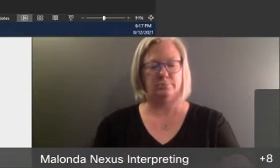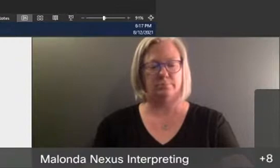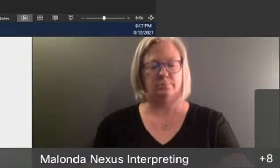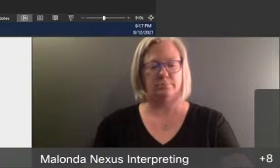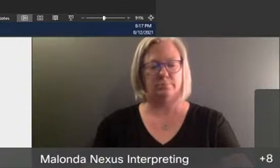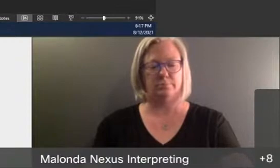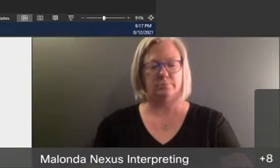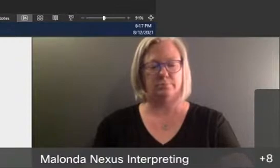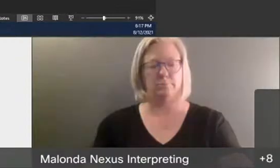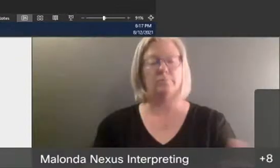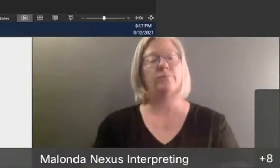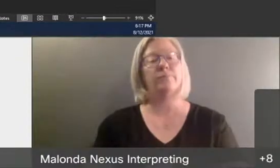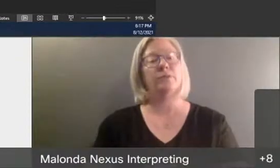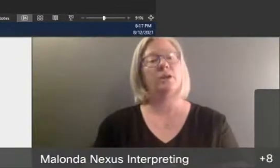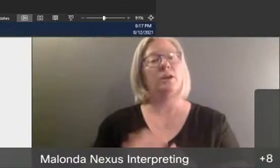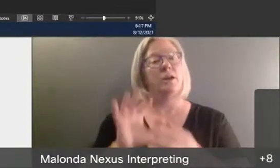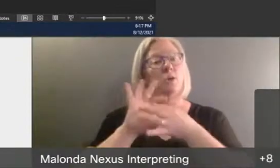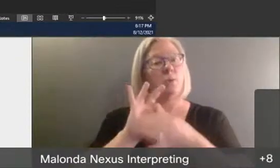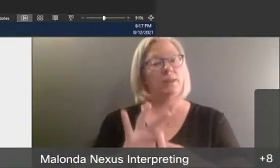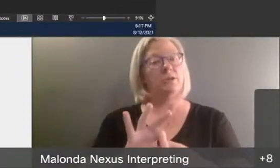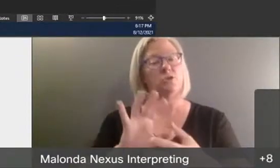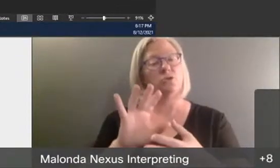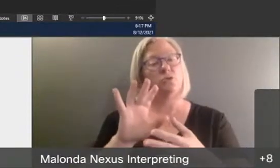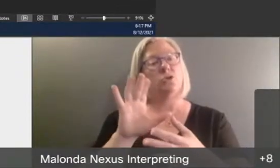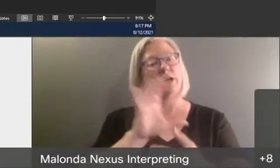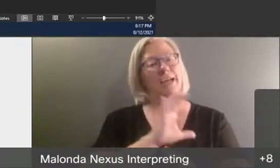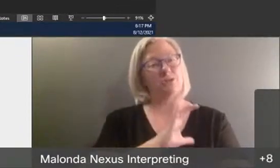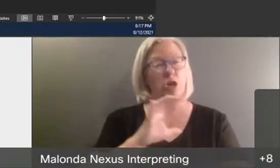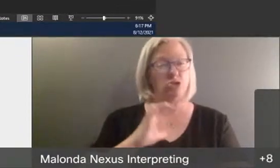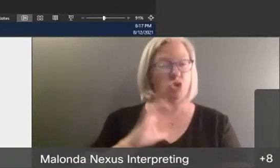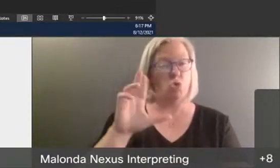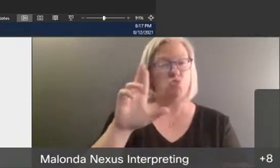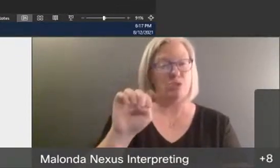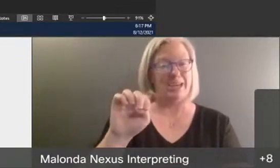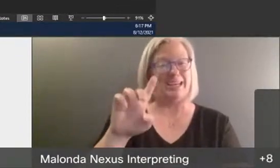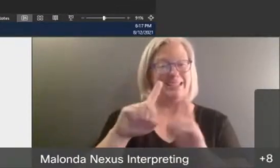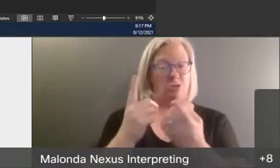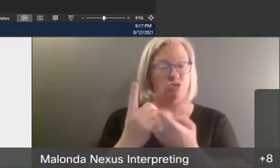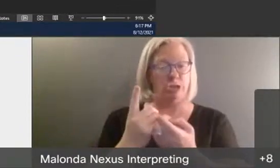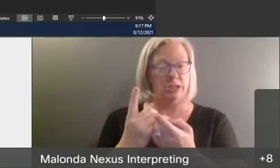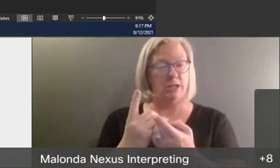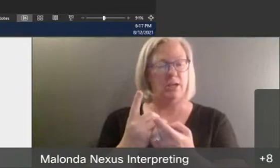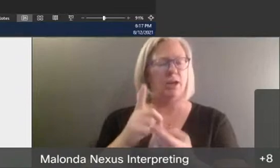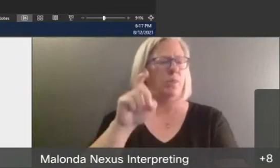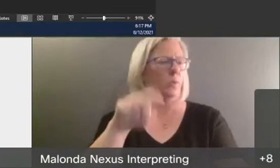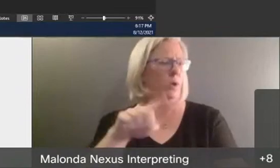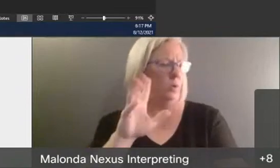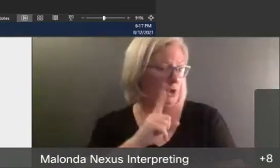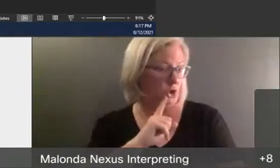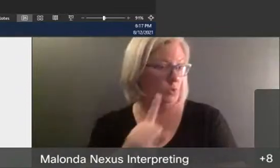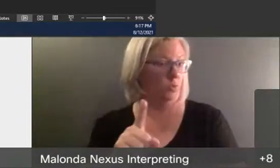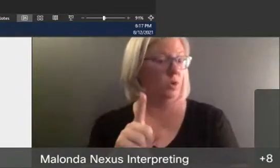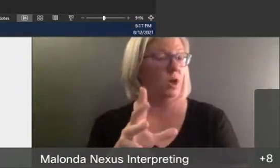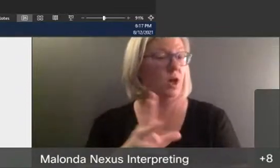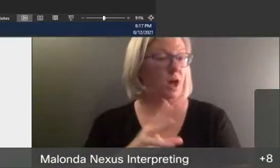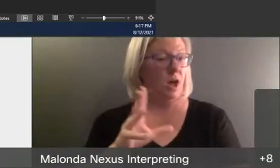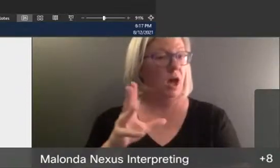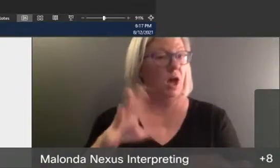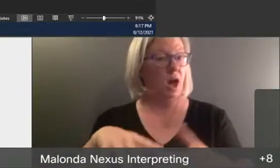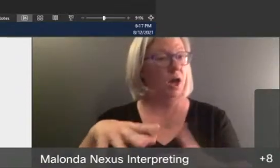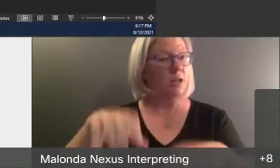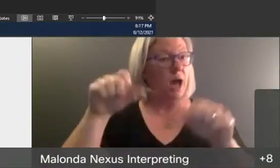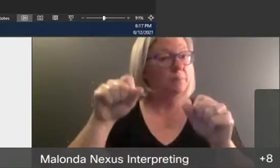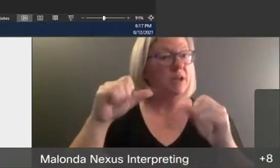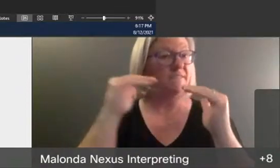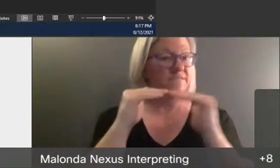So with regard to congressional redistricting, I think the question is, will you adopt fair, bipartisan, and reasonable